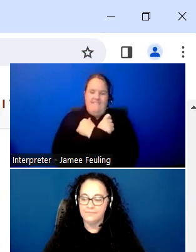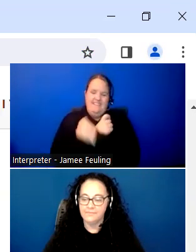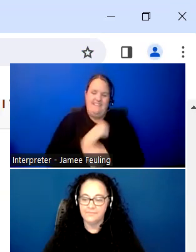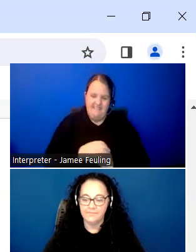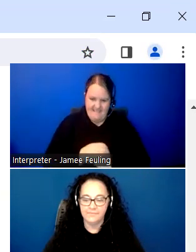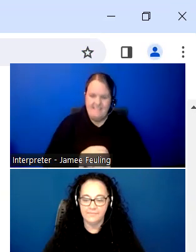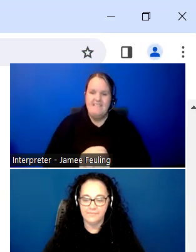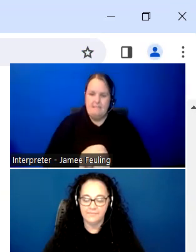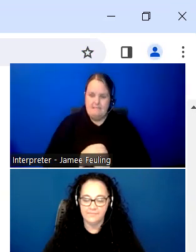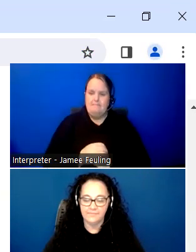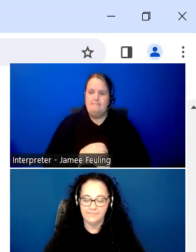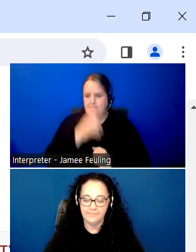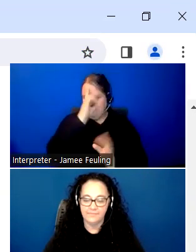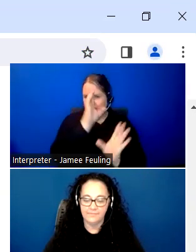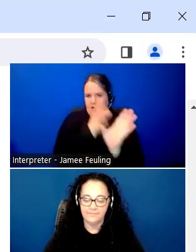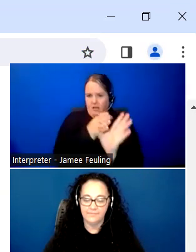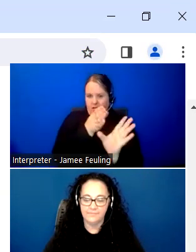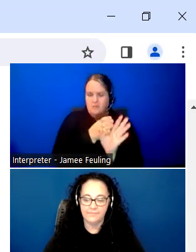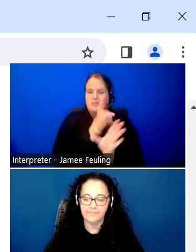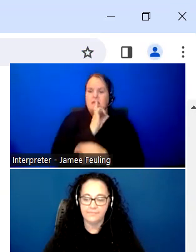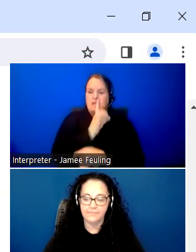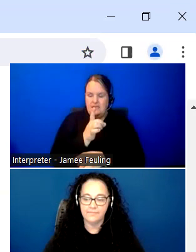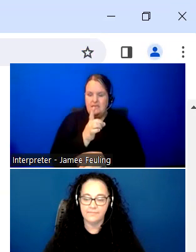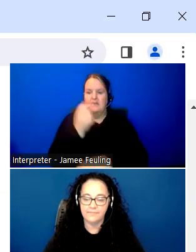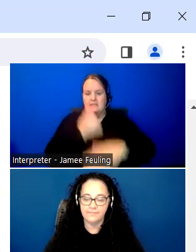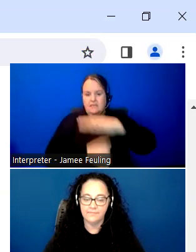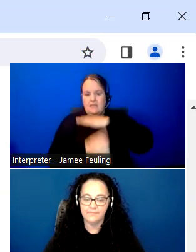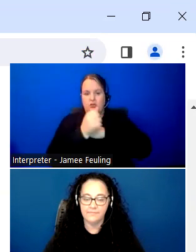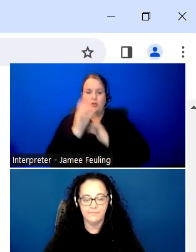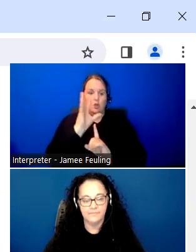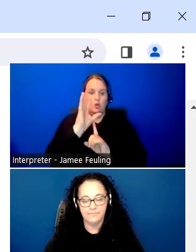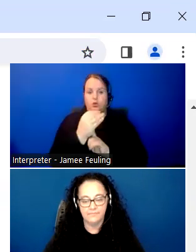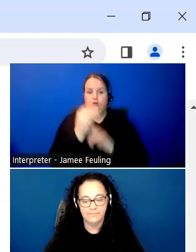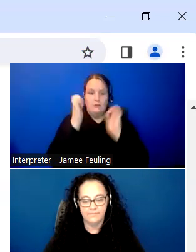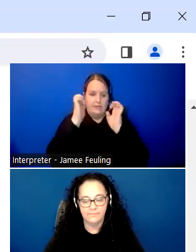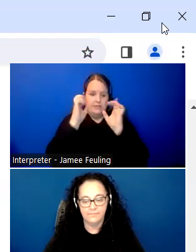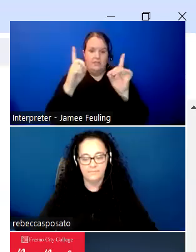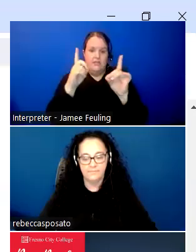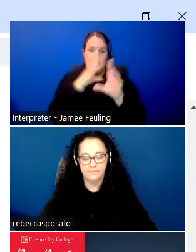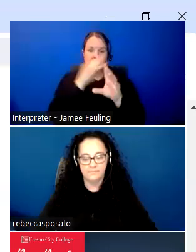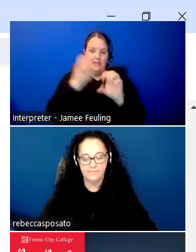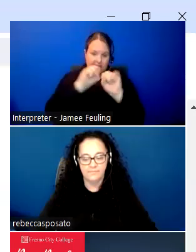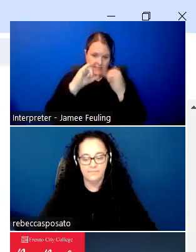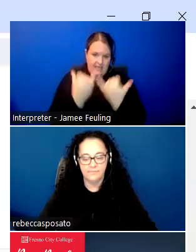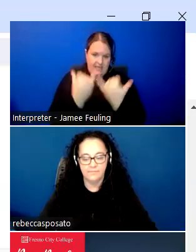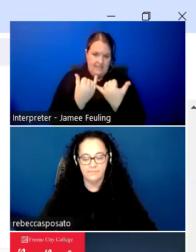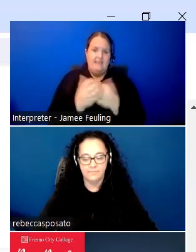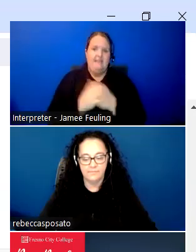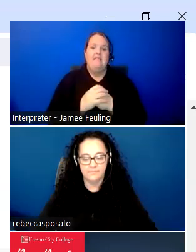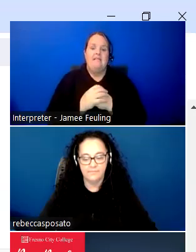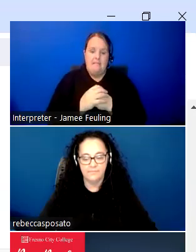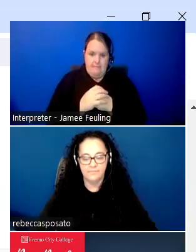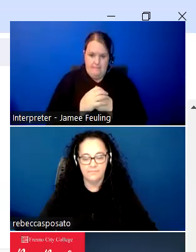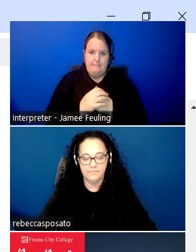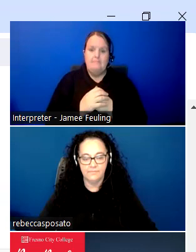so psychology is actually under culture, education, and society. So what we're trying to